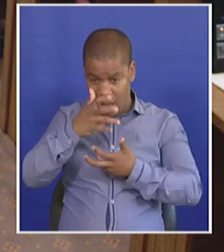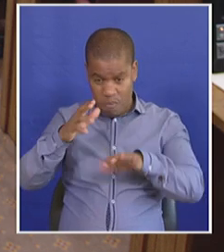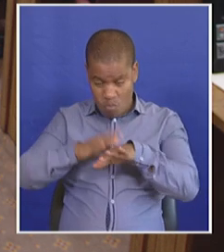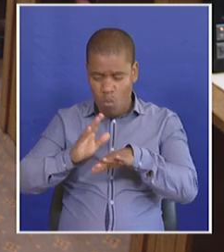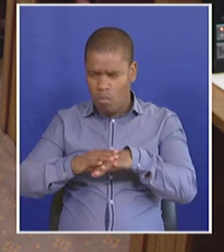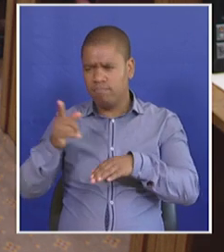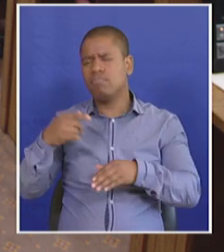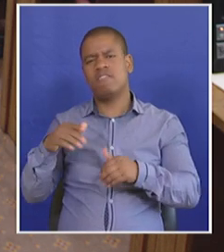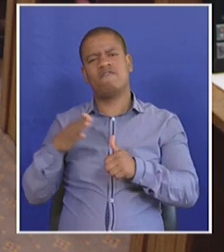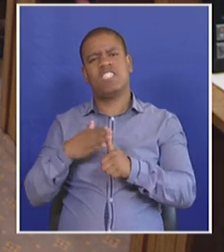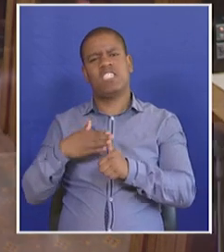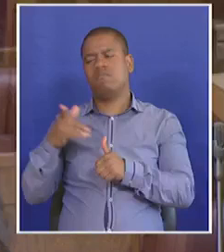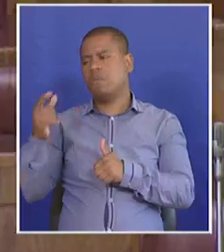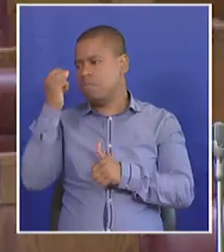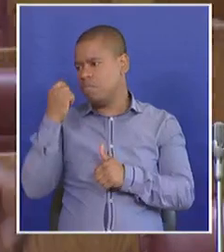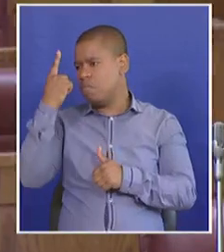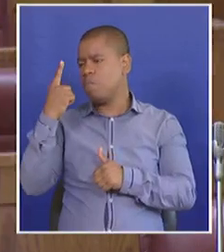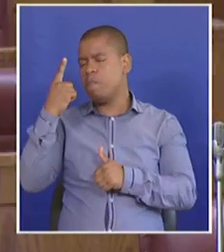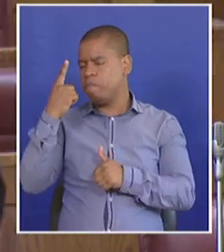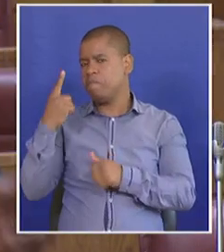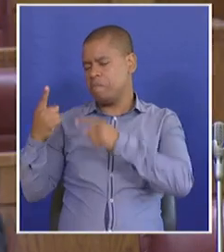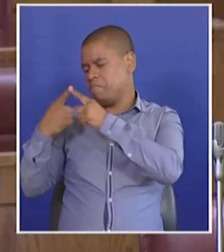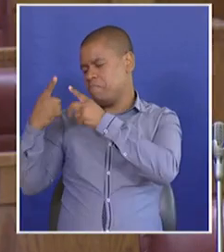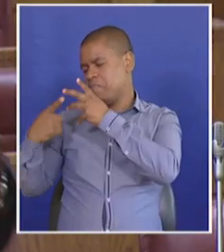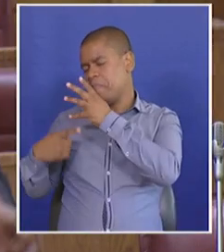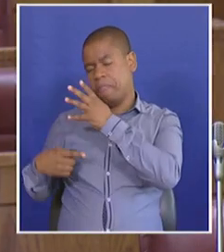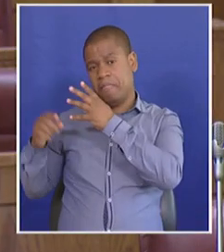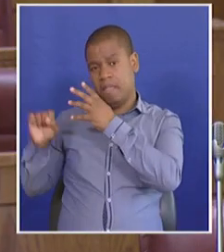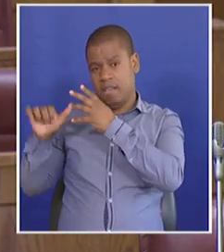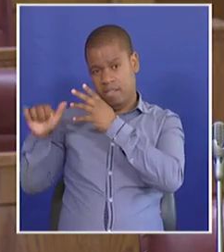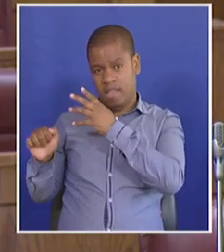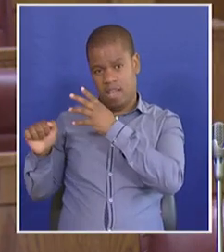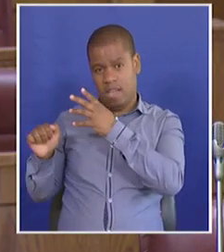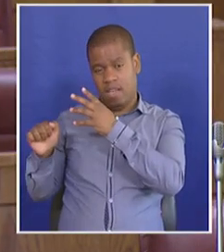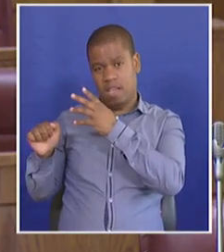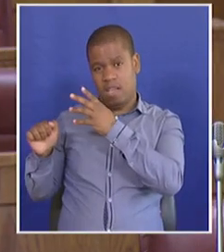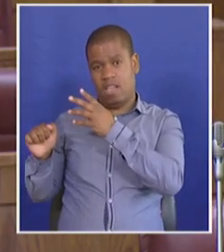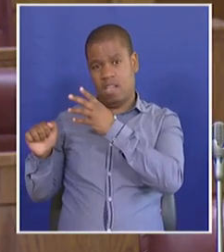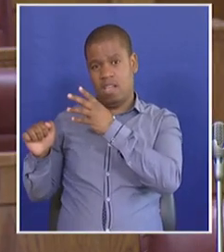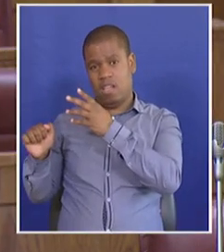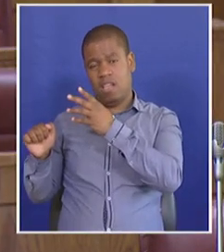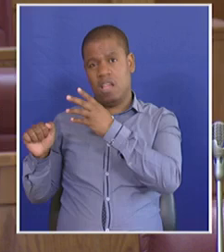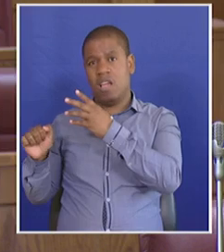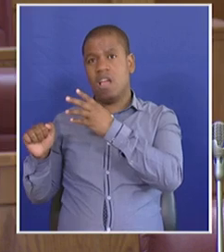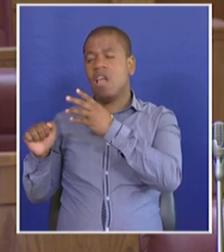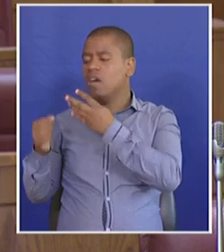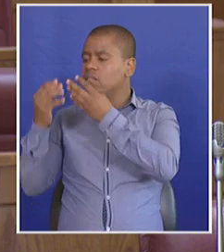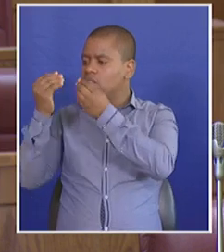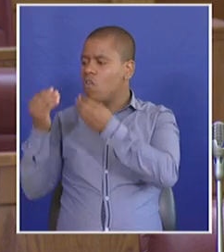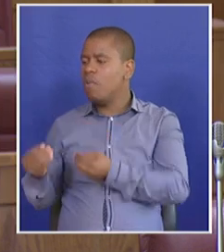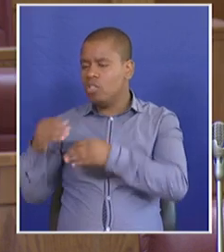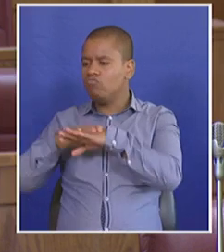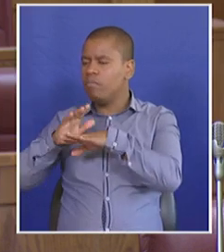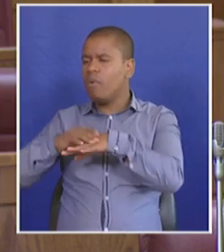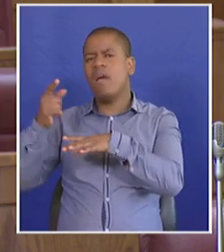the question of, Stats SA figures not being adequate and everything else about it and so